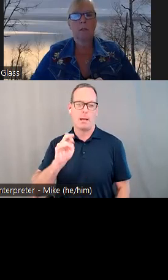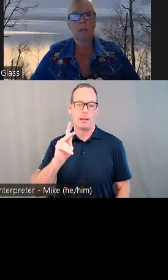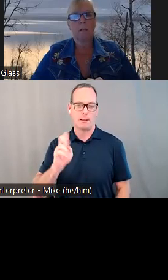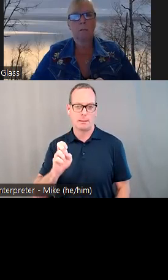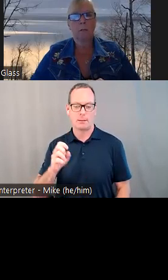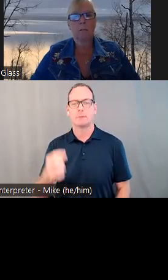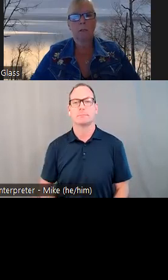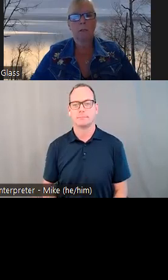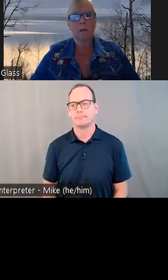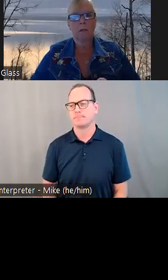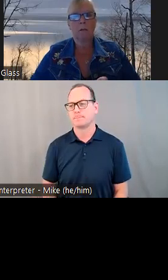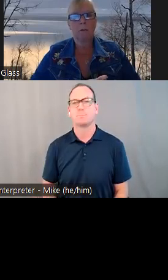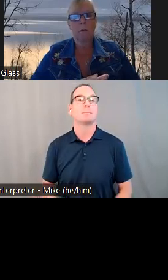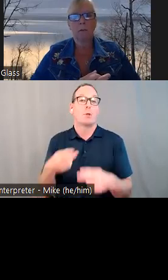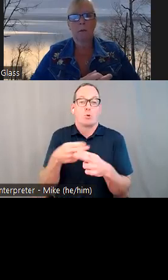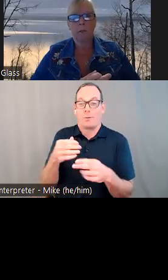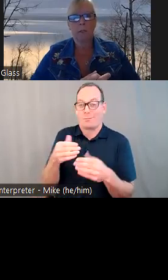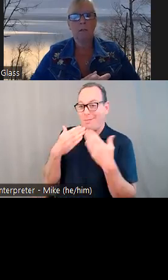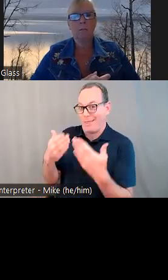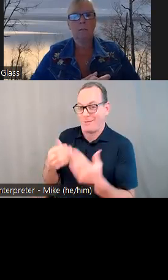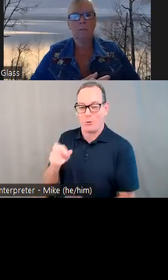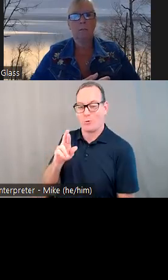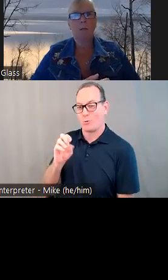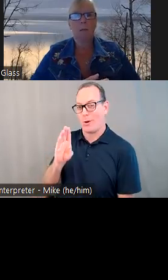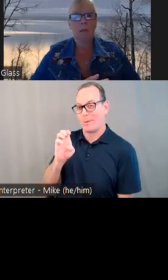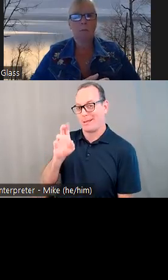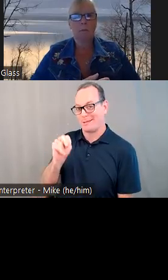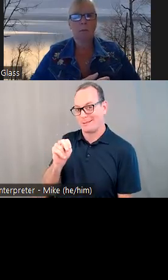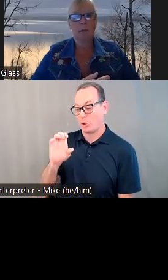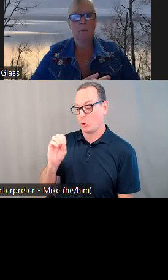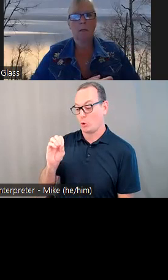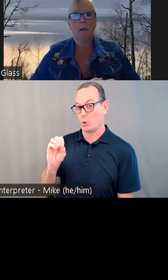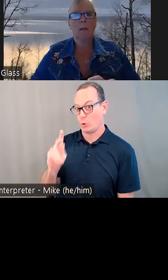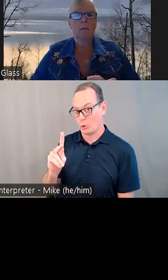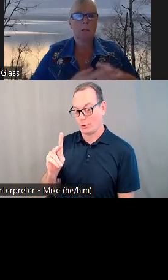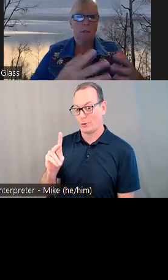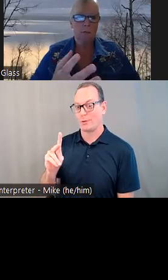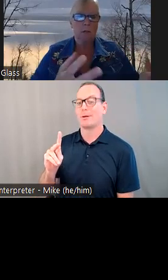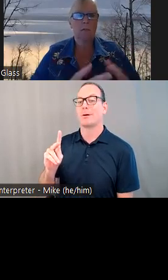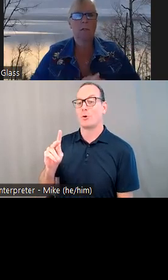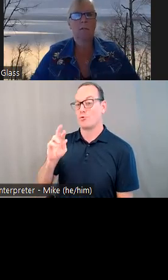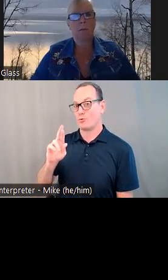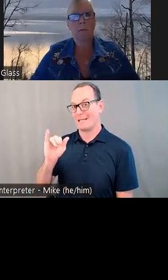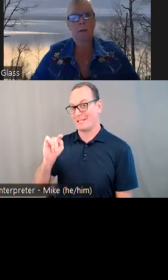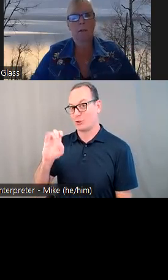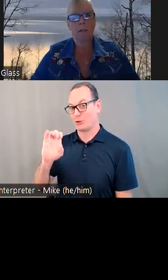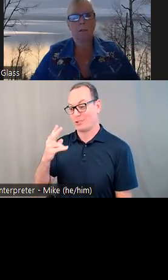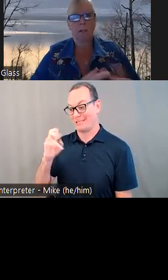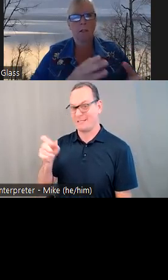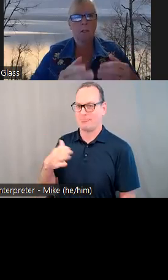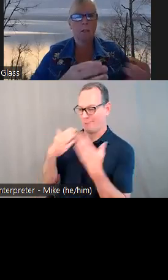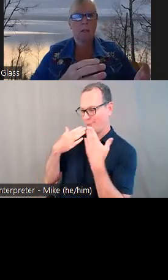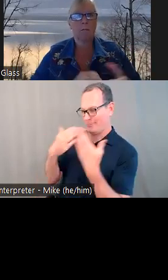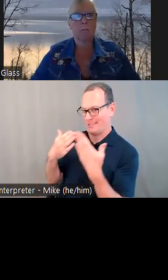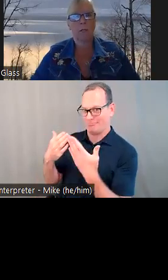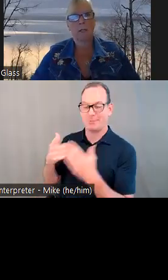special thanks to my good friend and colleague, Robin Cook-Ritchie. Many of you know Robin. She also often delivers webinars, and she and I